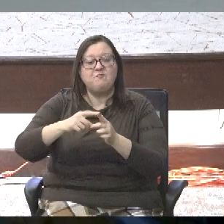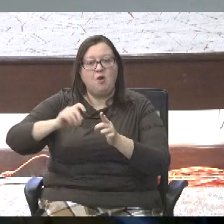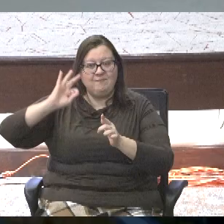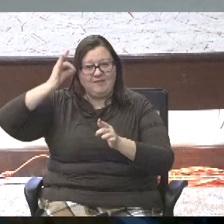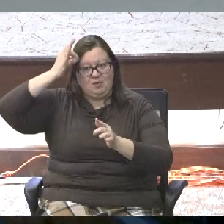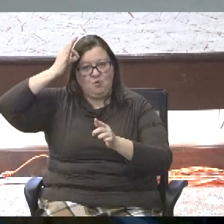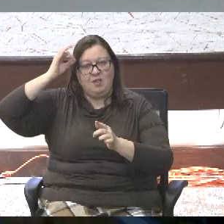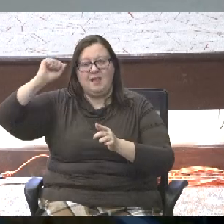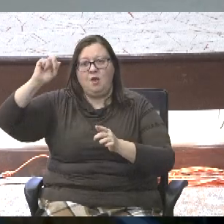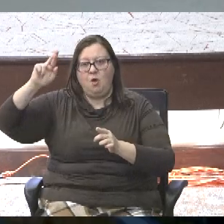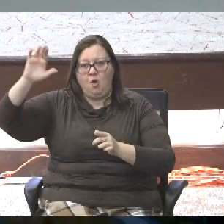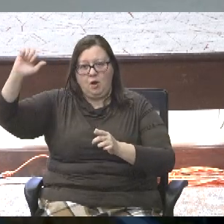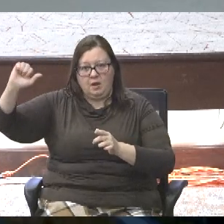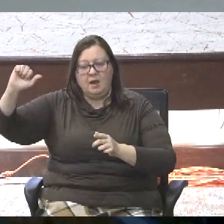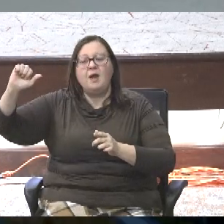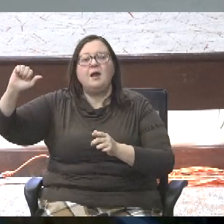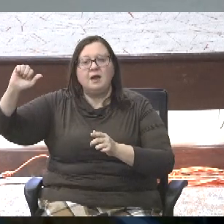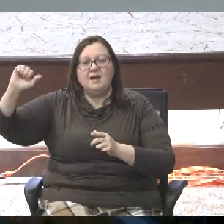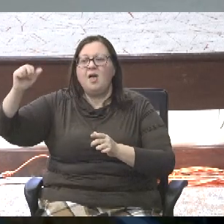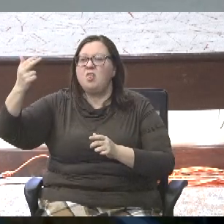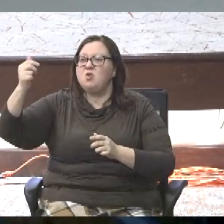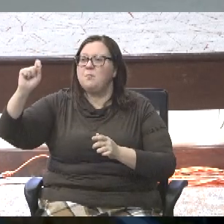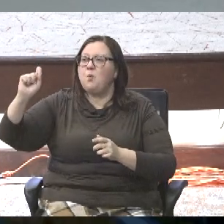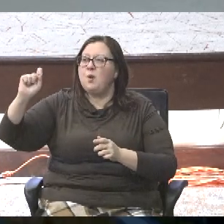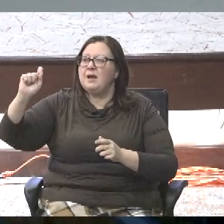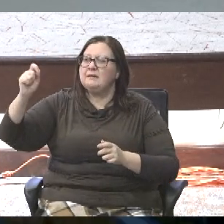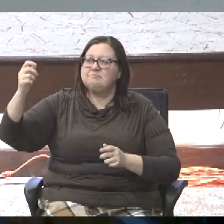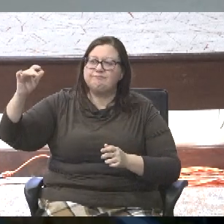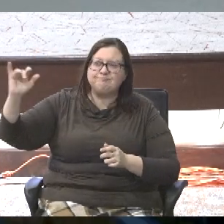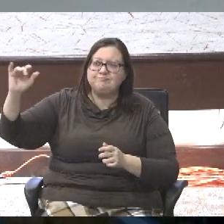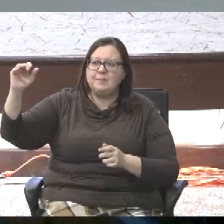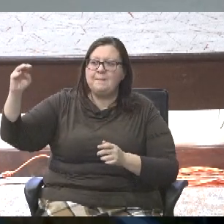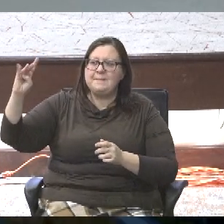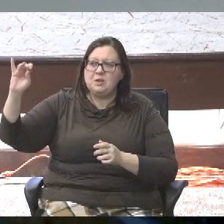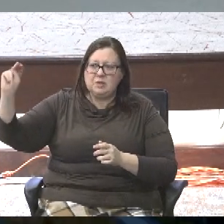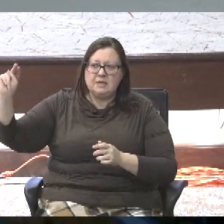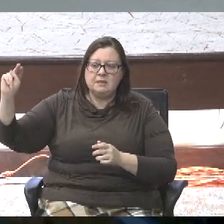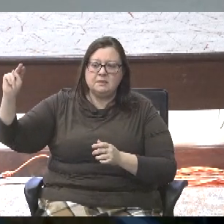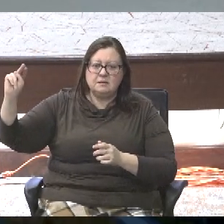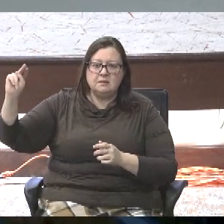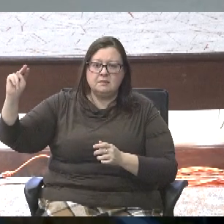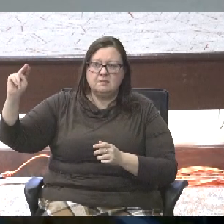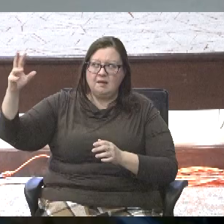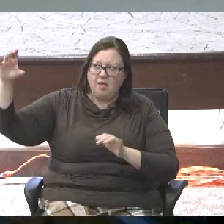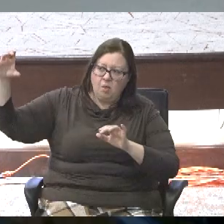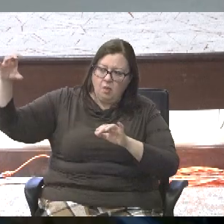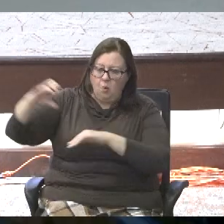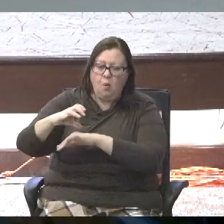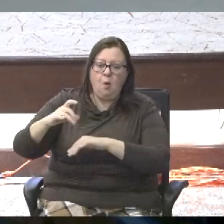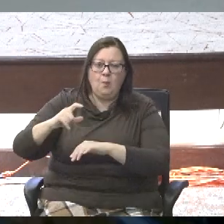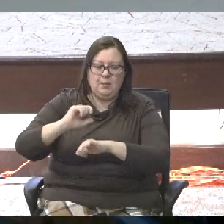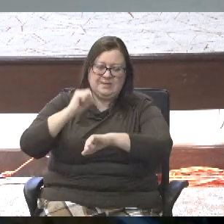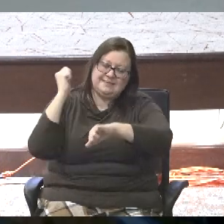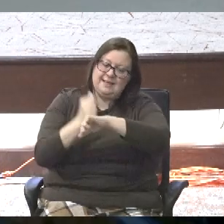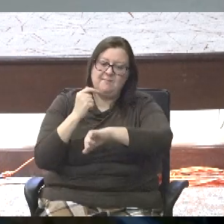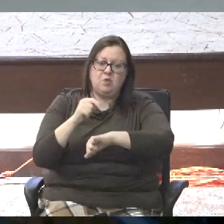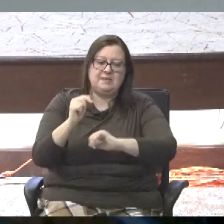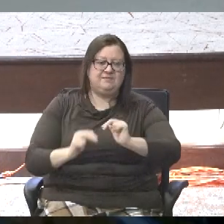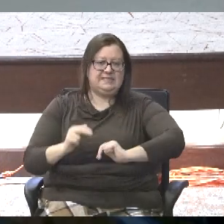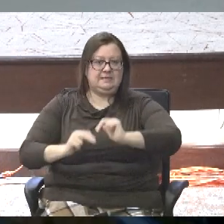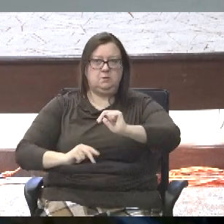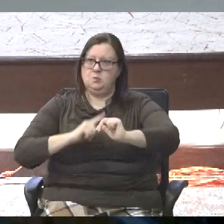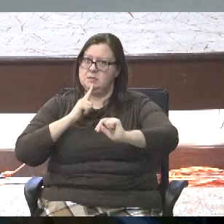ARPA funding, so we're at $13.8 million that we're expending for this great facility and great planning.